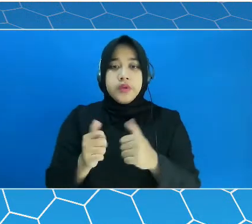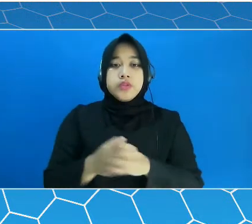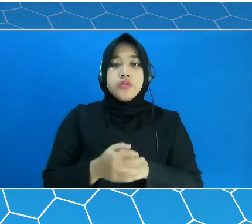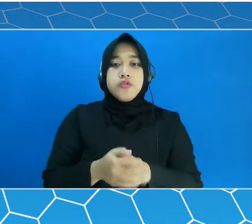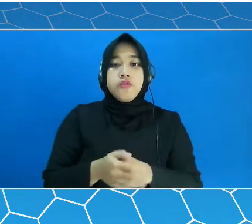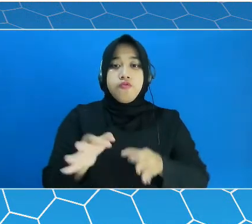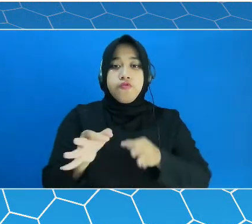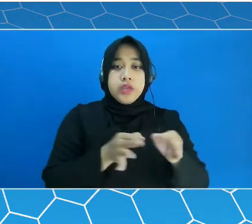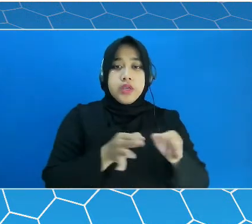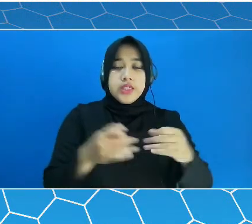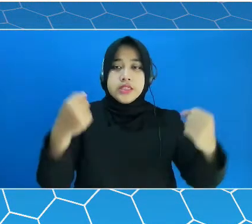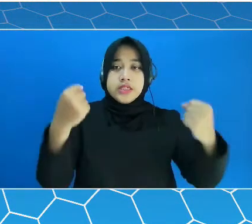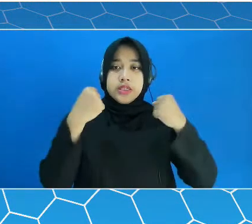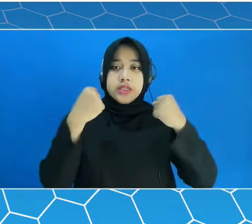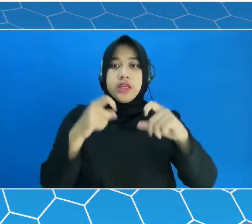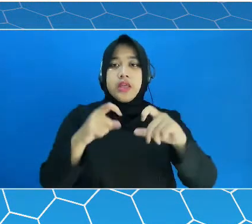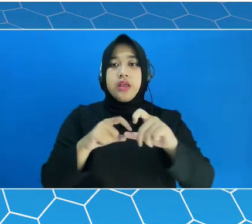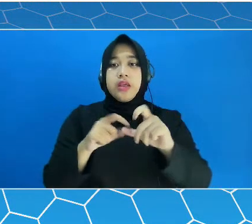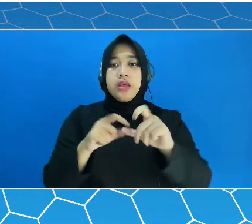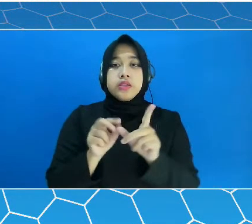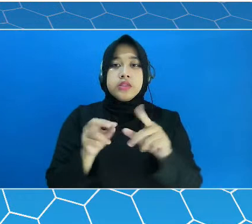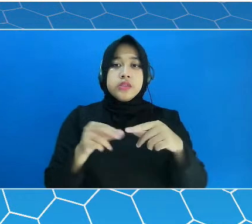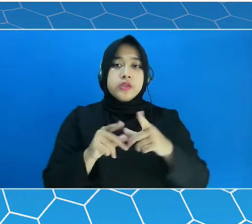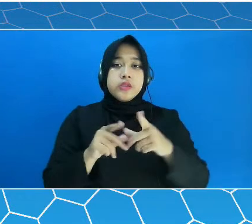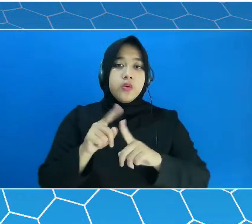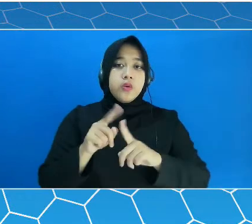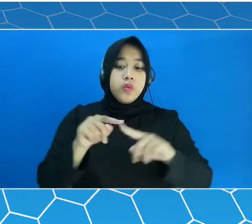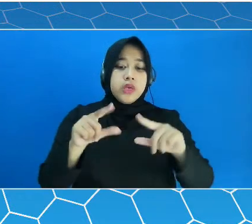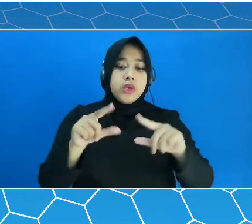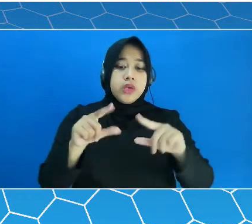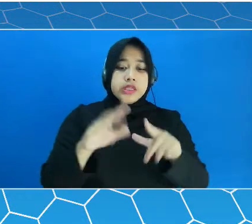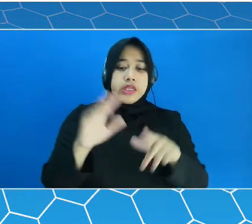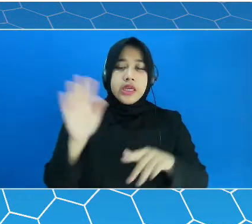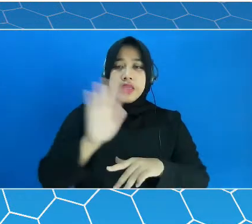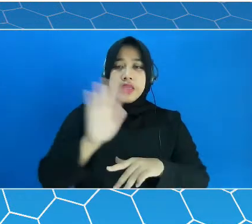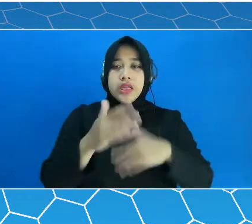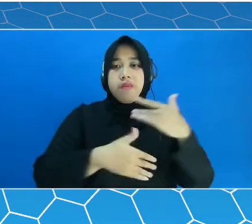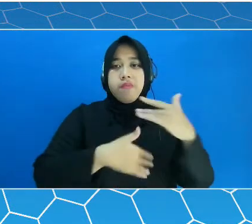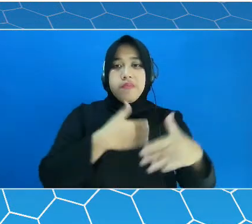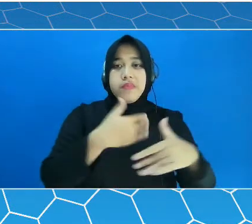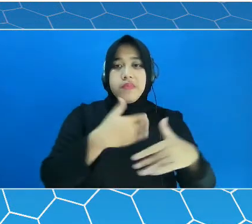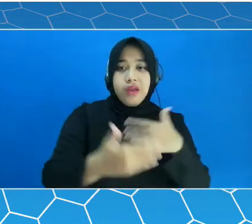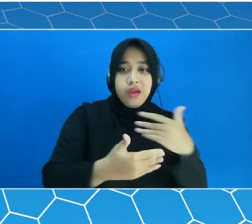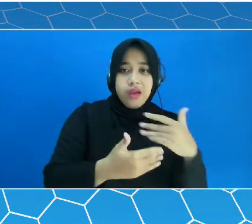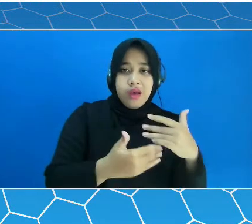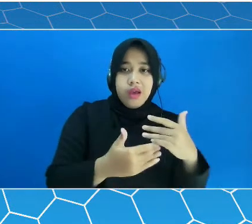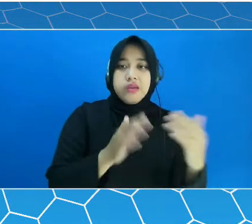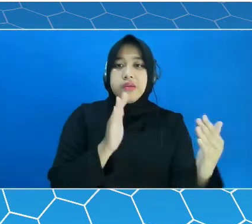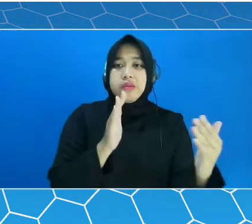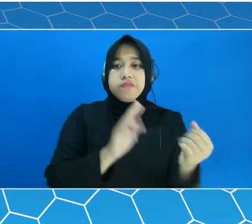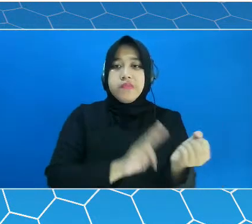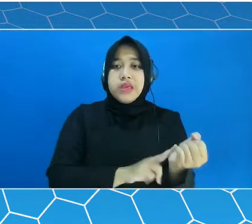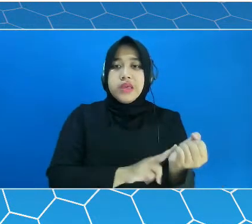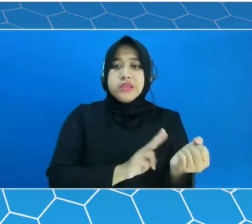The rest are all non-COVID. Therefore, there's the strategies that government have put that they decant the patients to the private